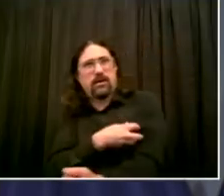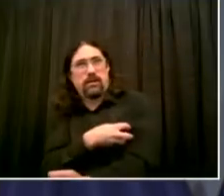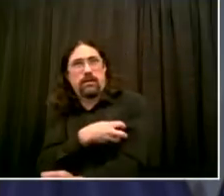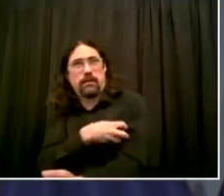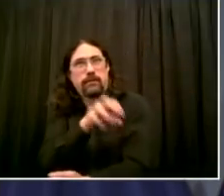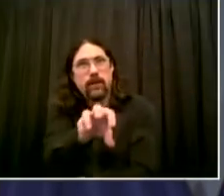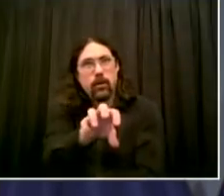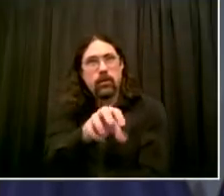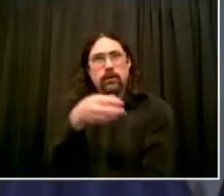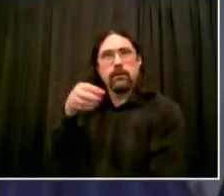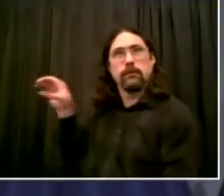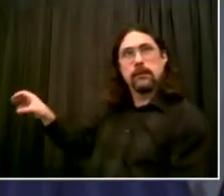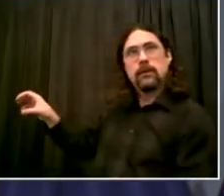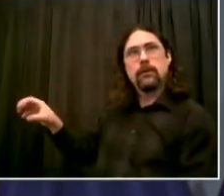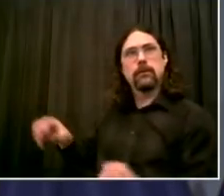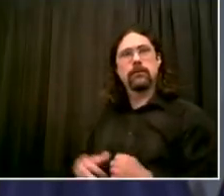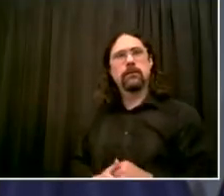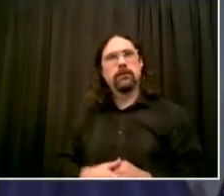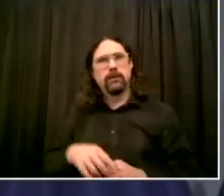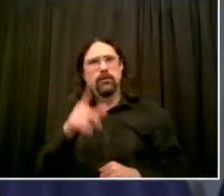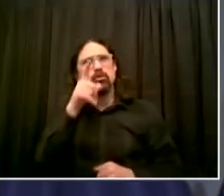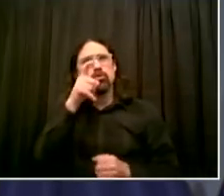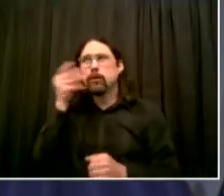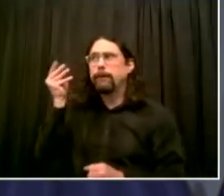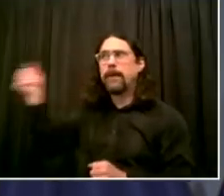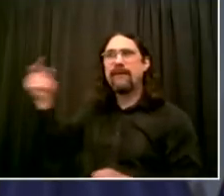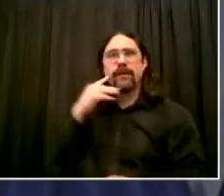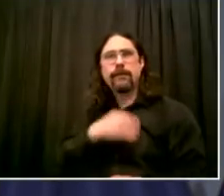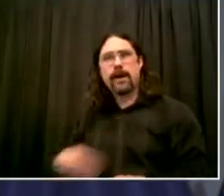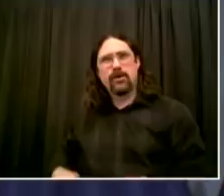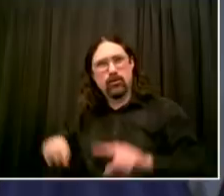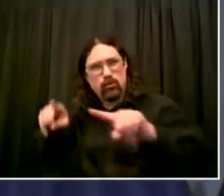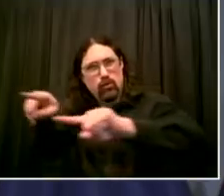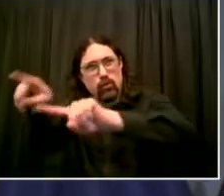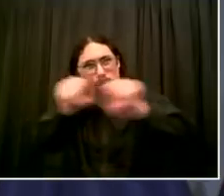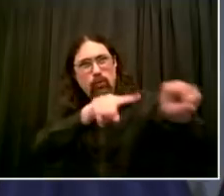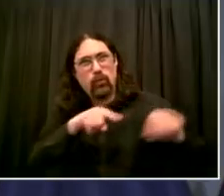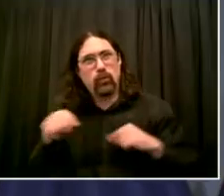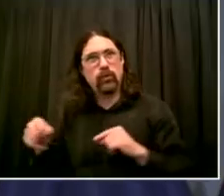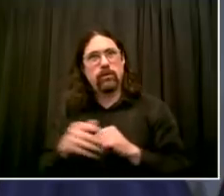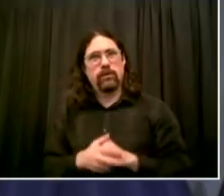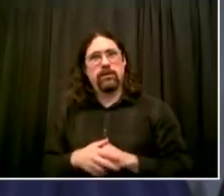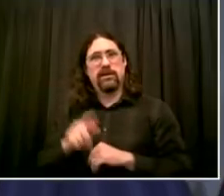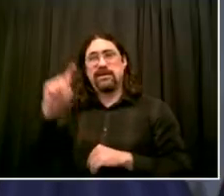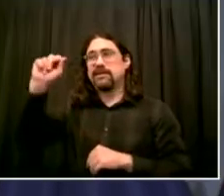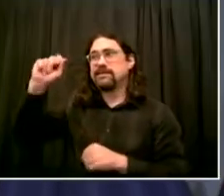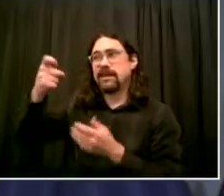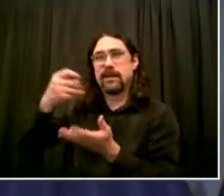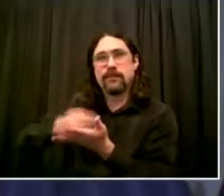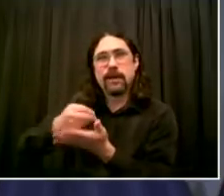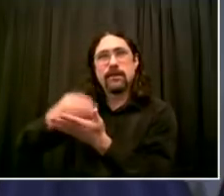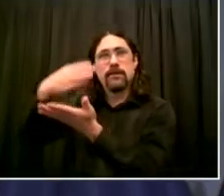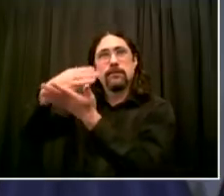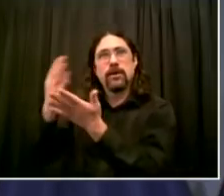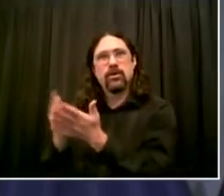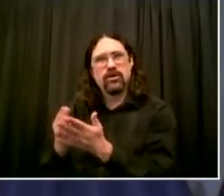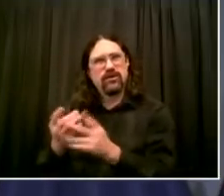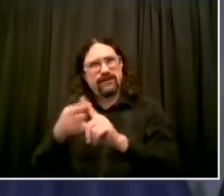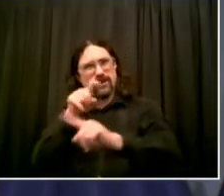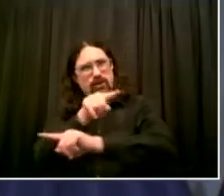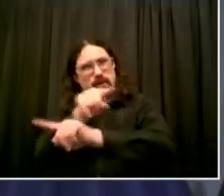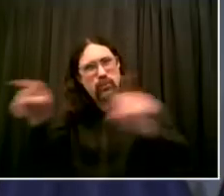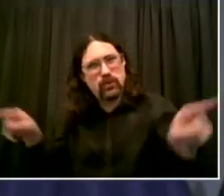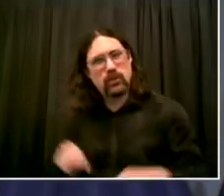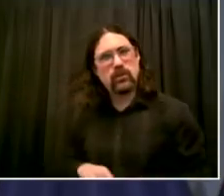of our communities. Those are our dollars. So this allocation today, announcement that's being made, we appreciate the support. We're going to be working with